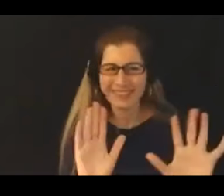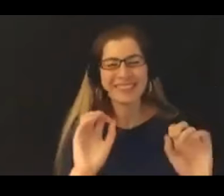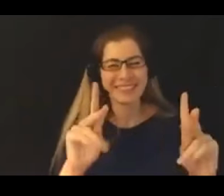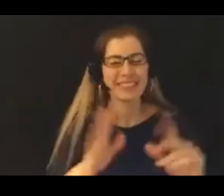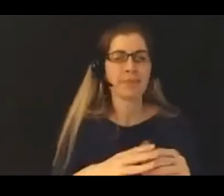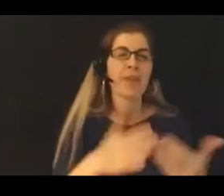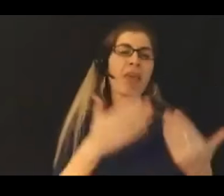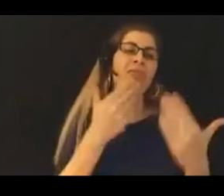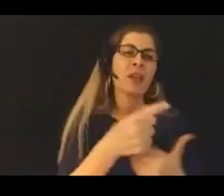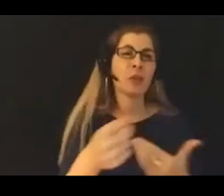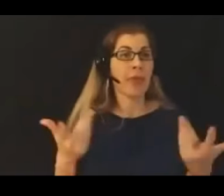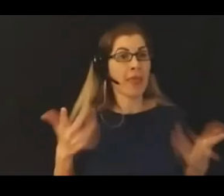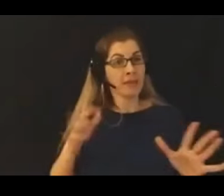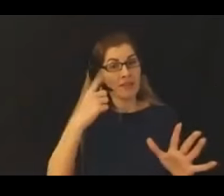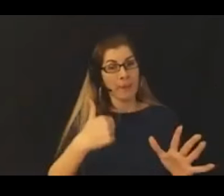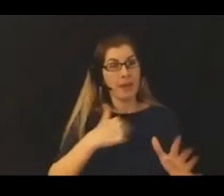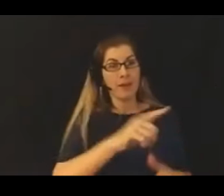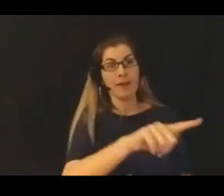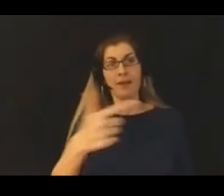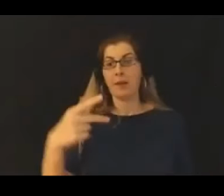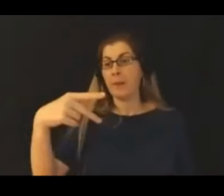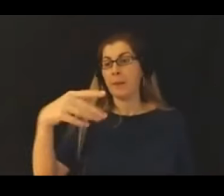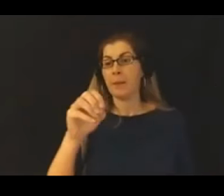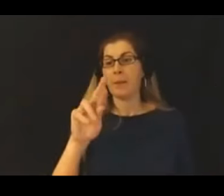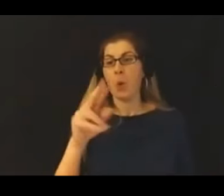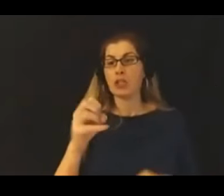thanks everybody. That's it for me. I'm going to hand it back over to Portia.